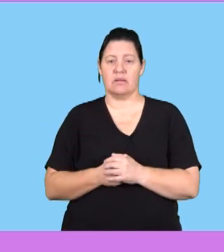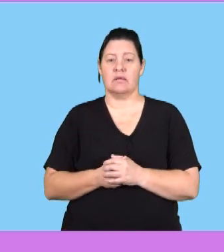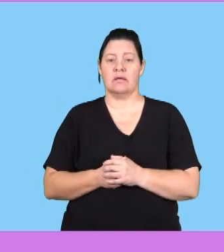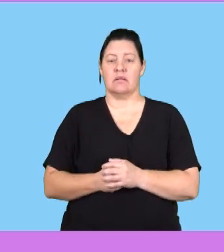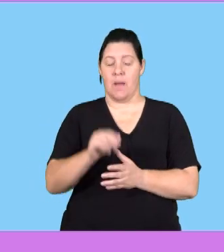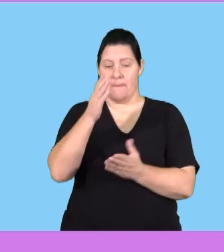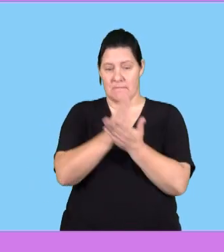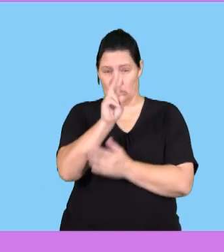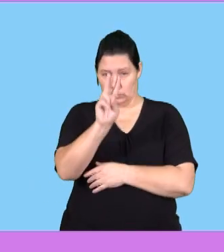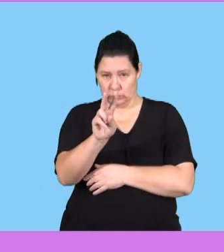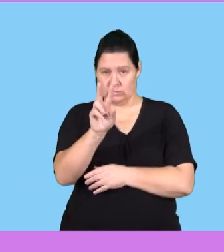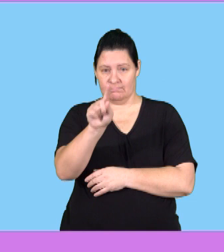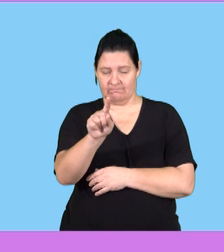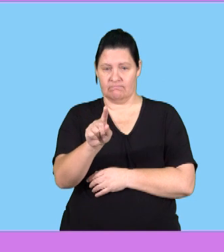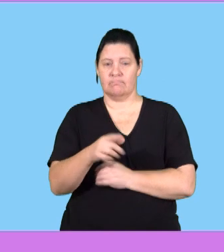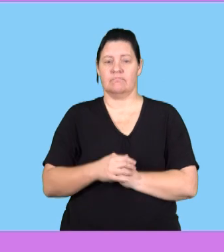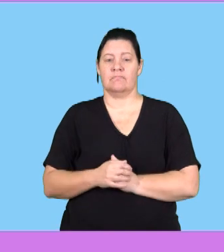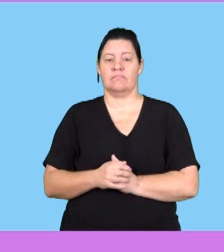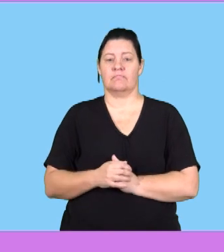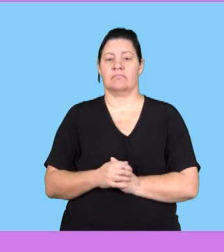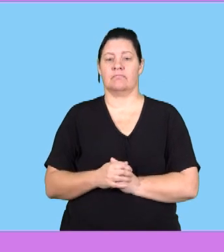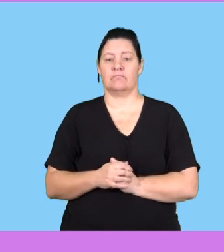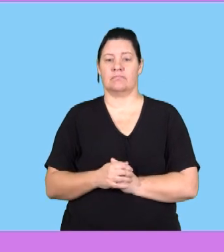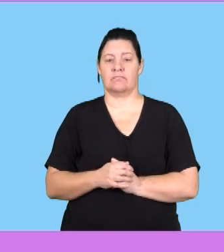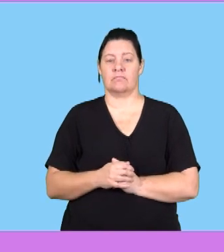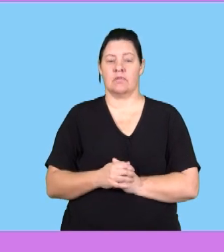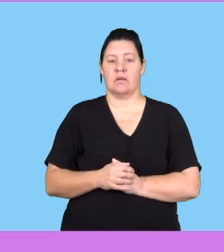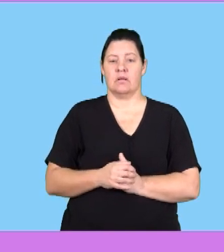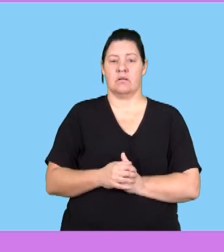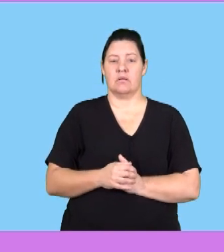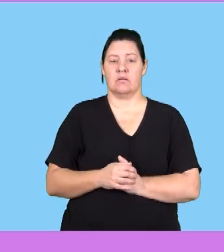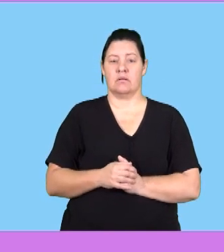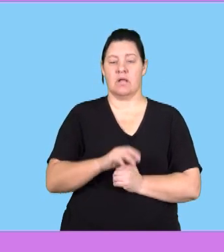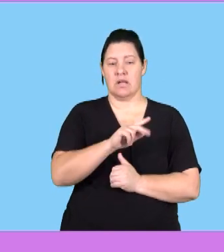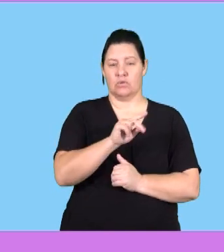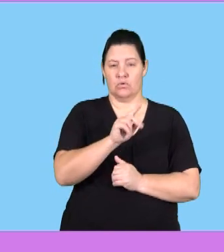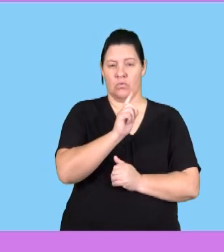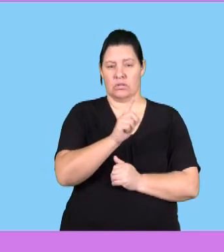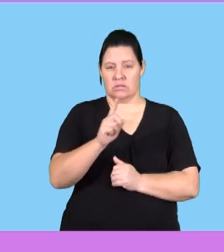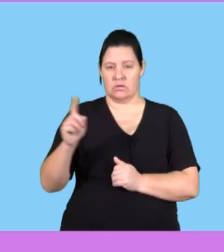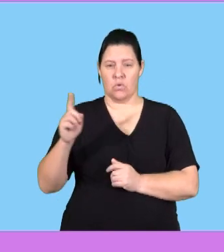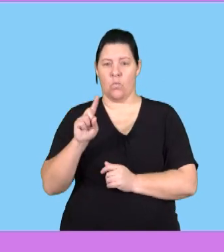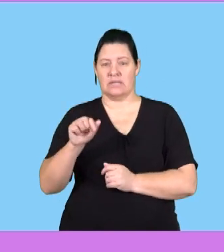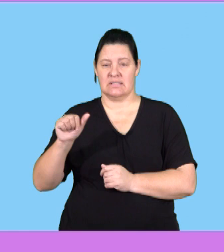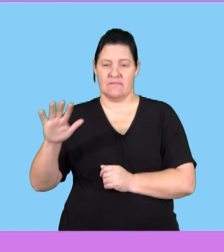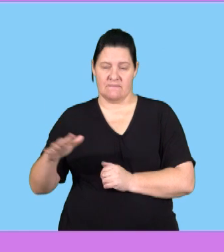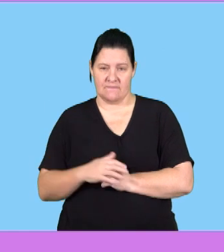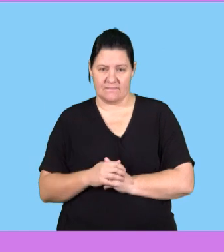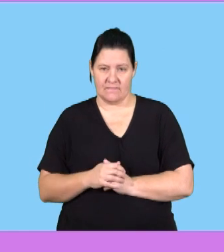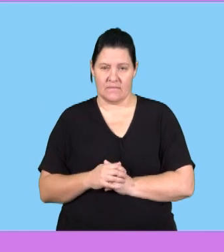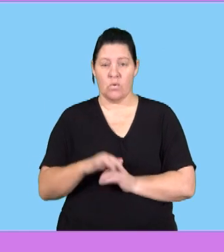side of my median, and I do exactly the same. Let's find the median of these numbers, starting at 92 all the way to